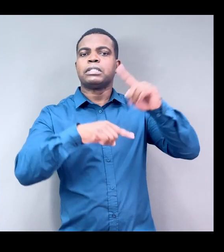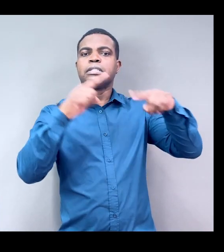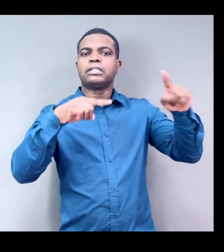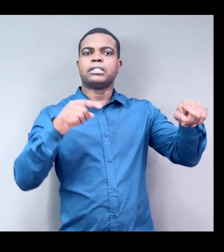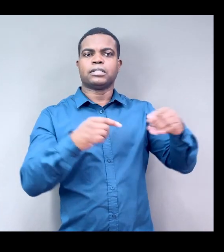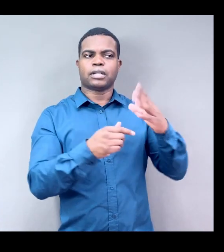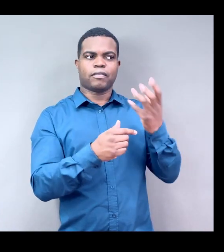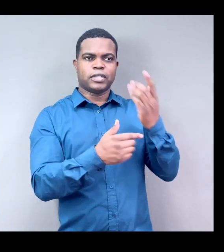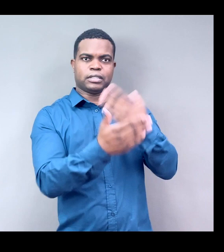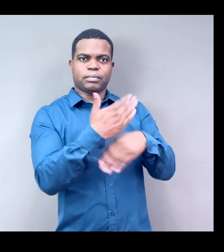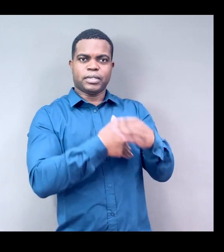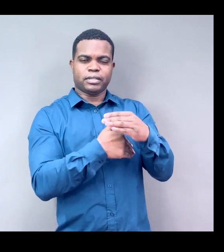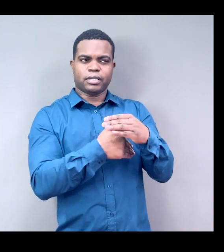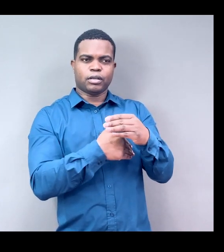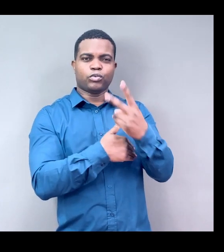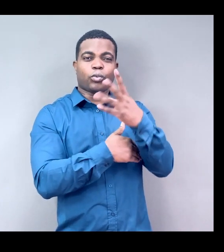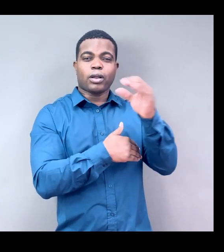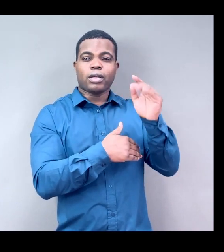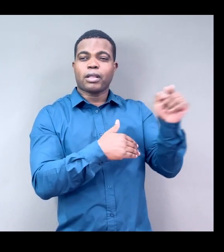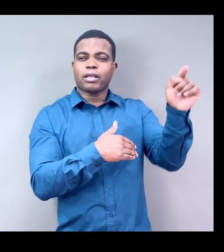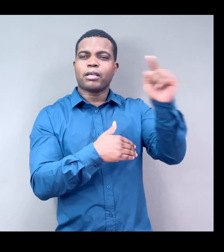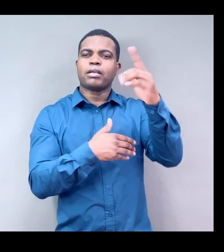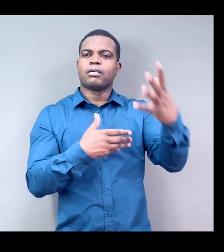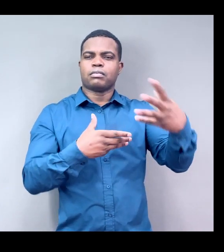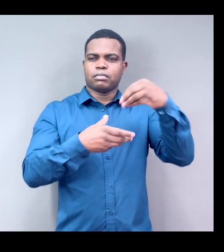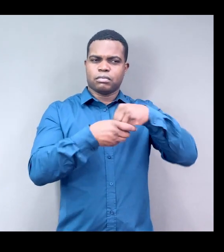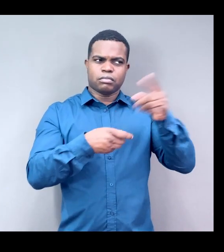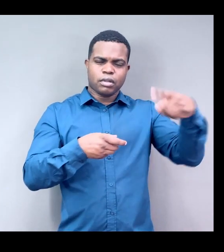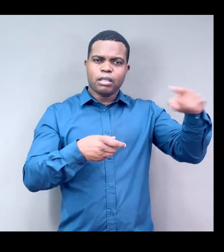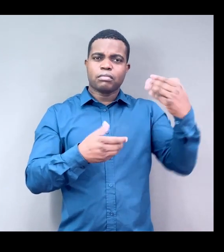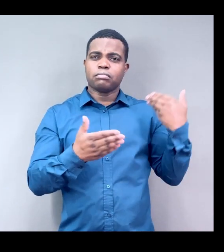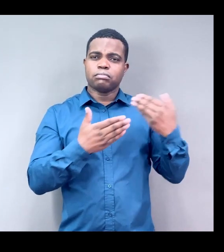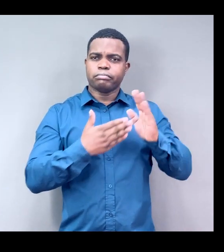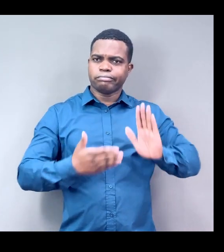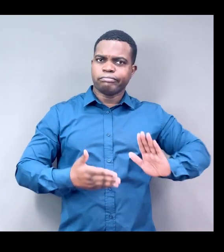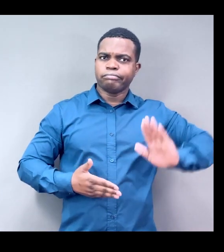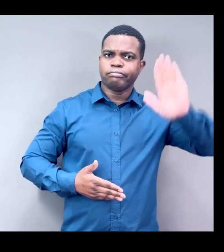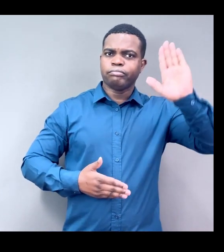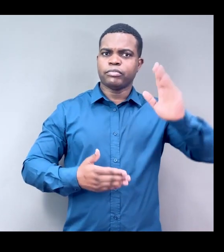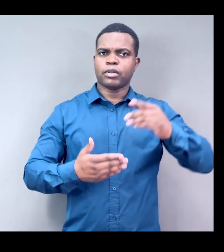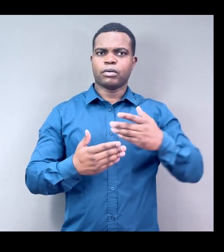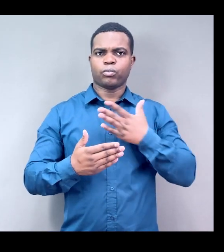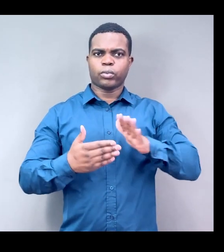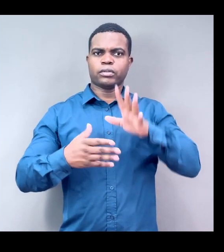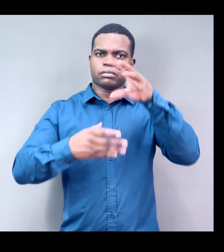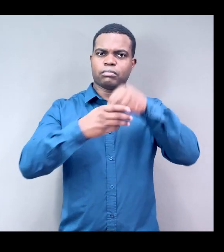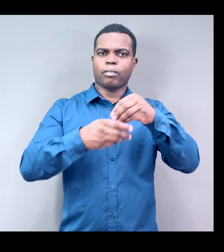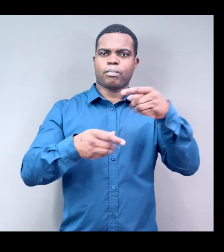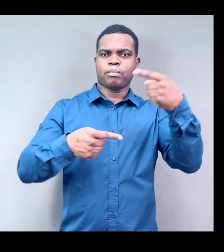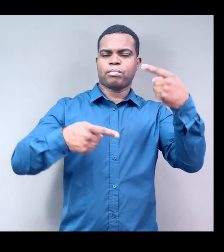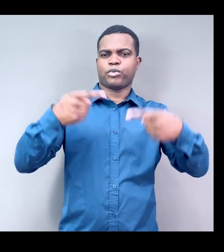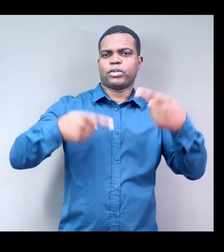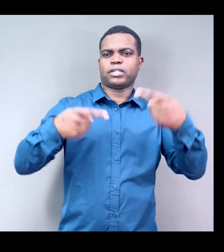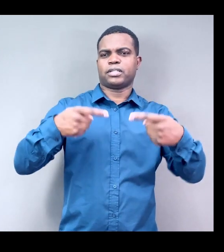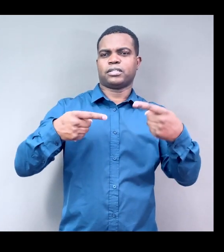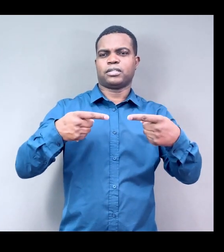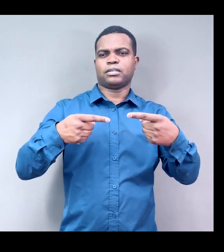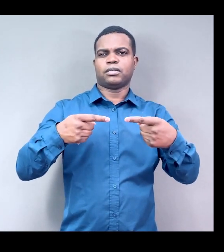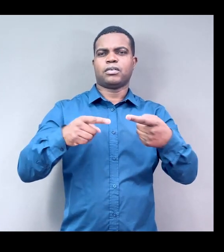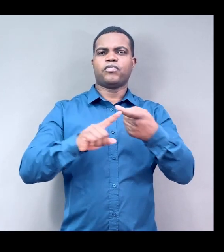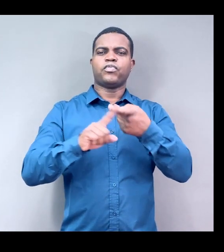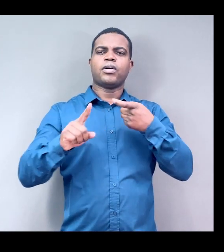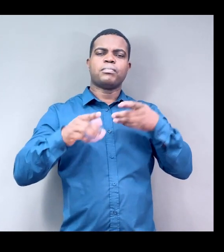200 persons of color with disability, individuals interested in